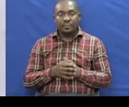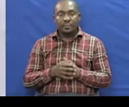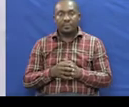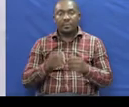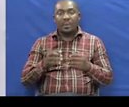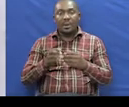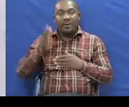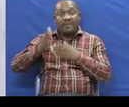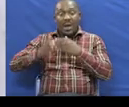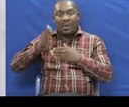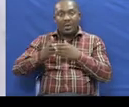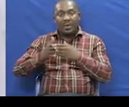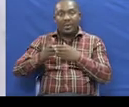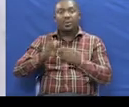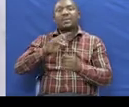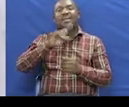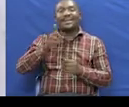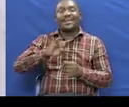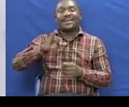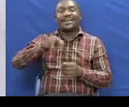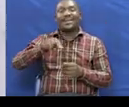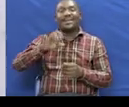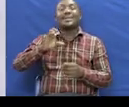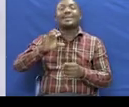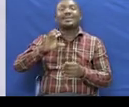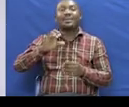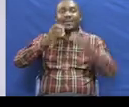Then the final one is zinc.